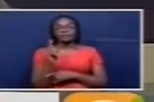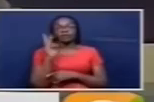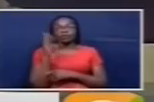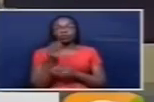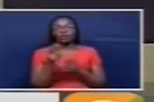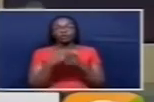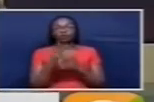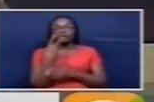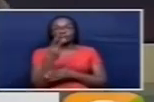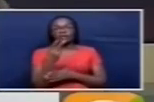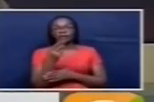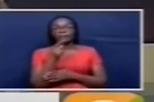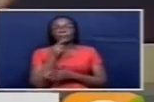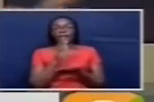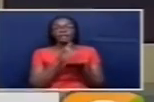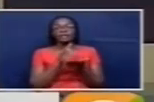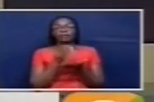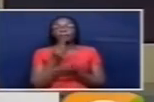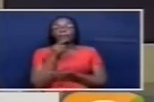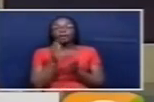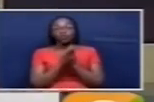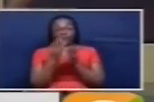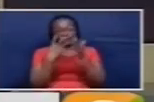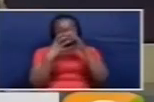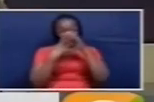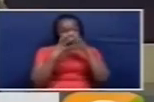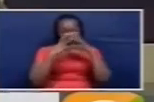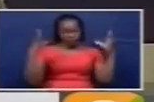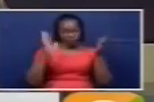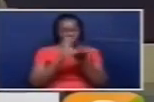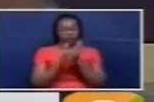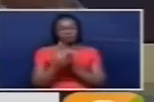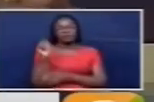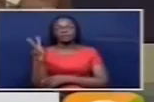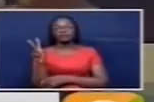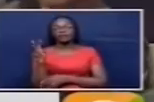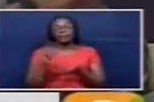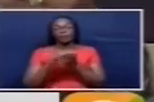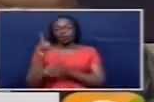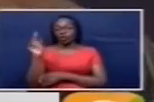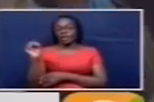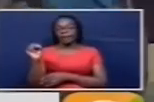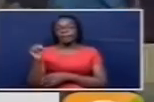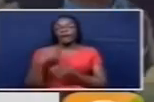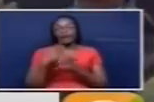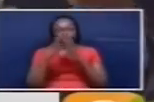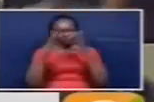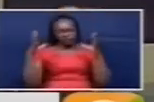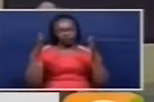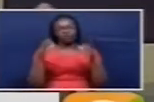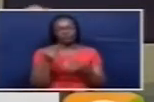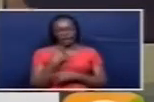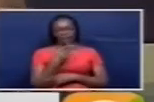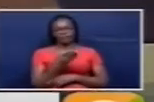in husband's television. That makes me believe that ODM party is a party with a vision, a party with prosperity that will make